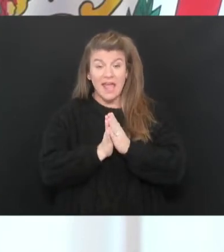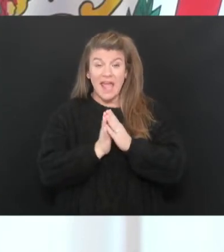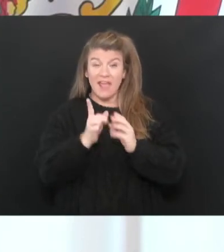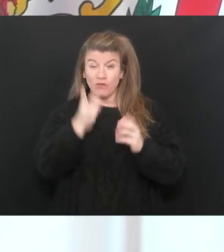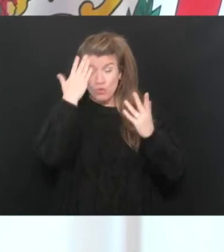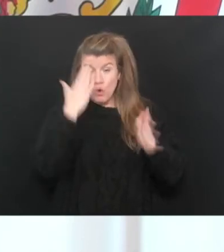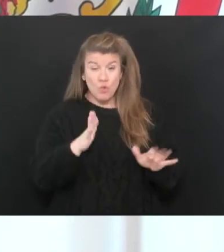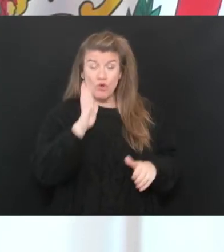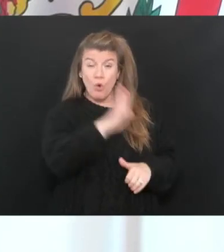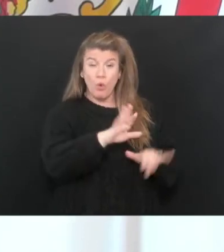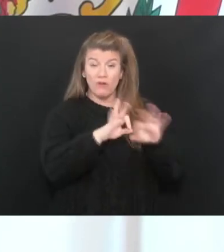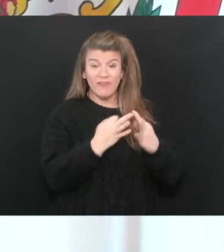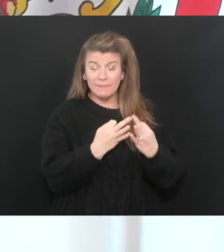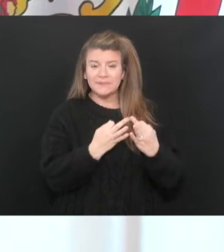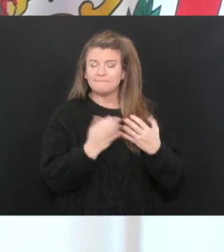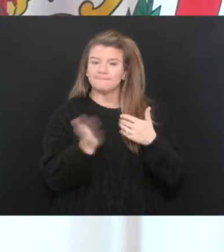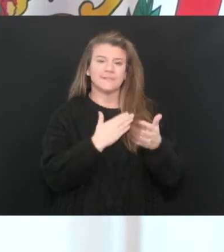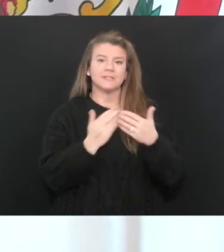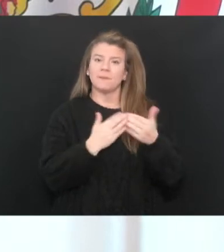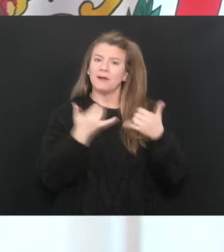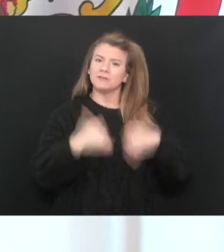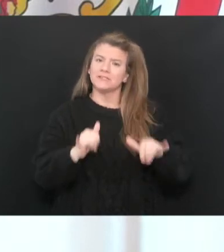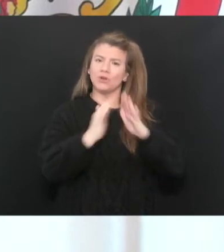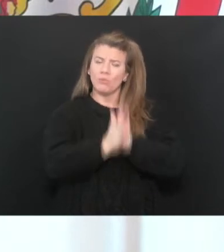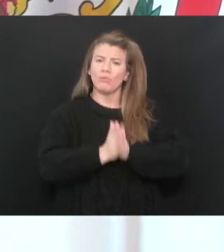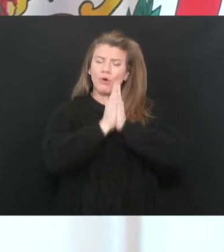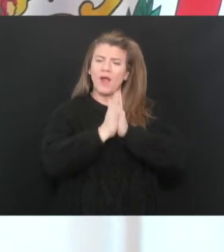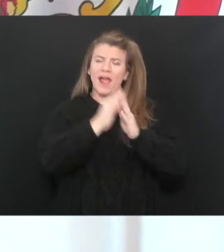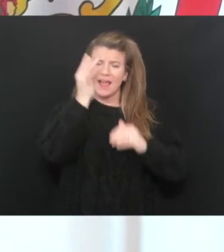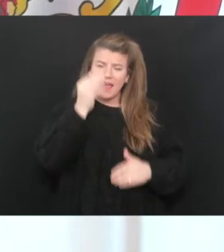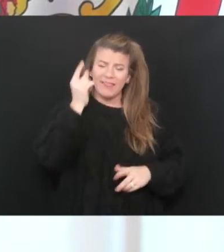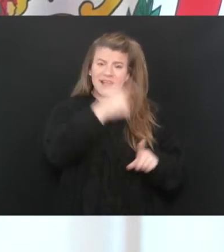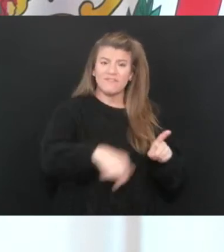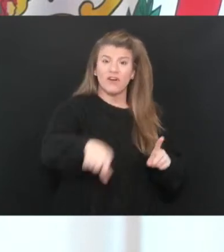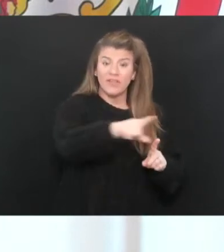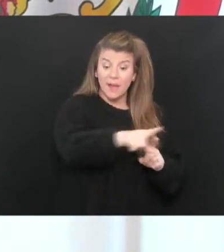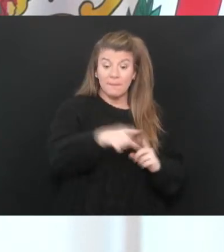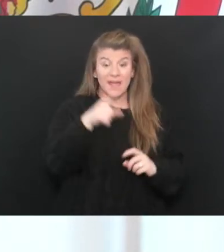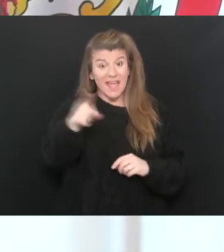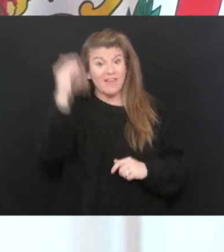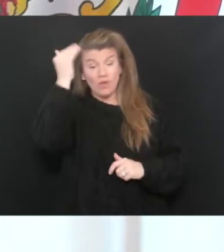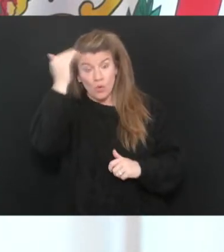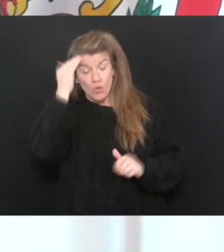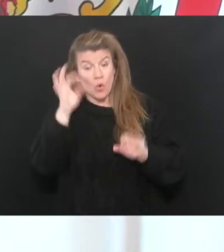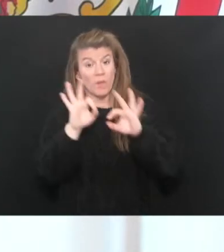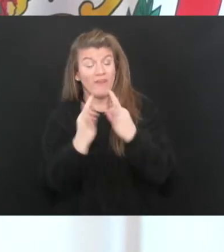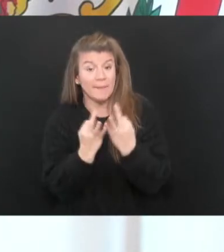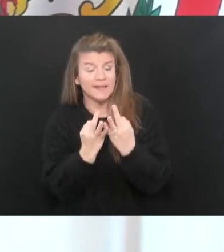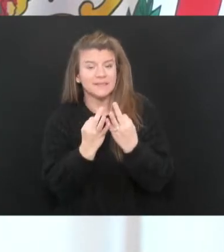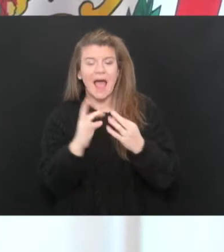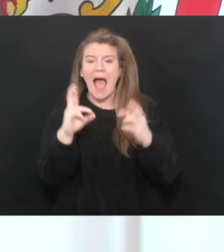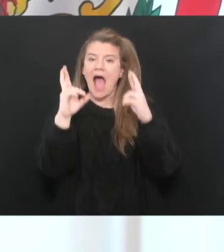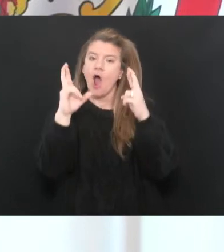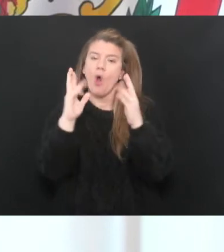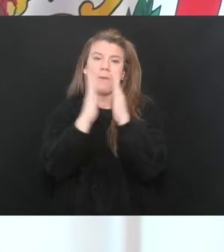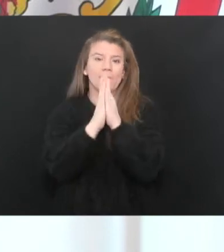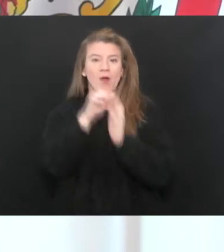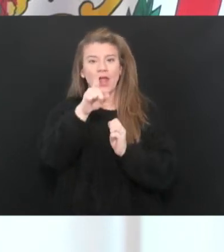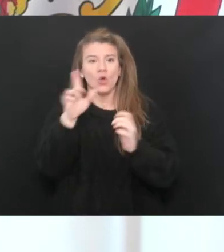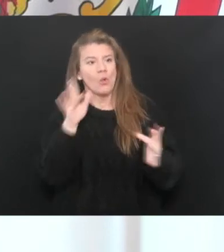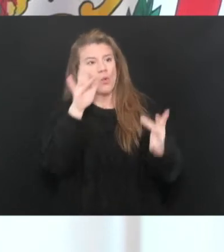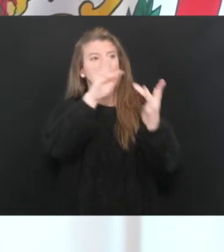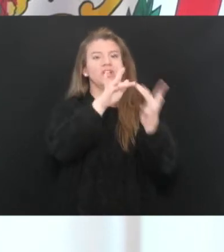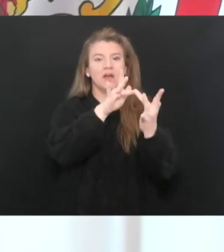the families, I still ask for your thoughts and prayers in every way. If you know the families, I absolutely hope and pray that you'll reach